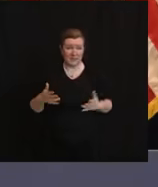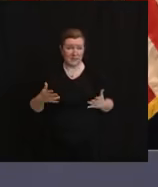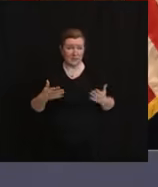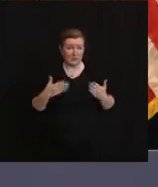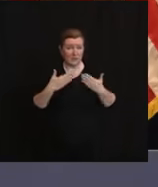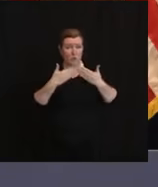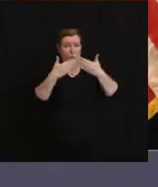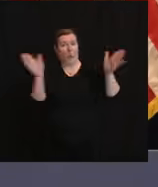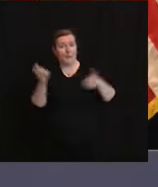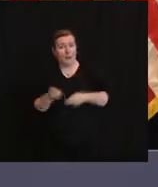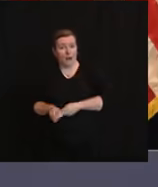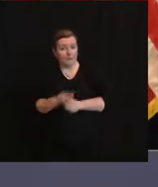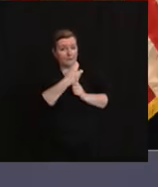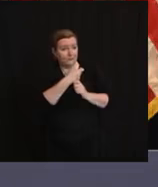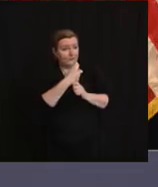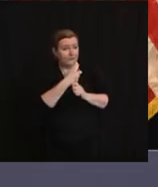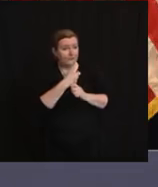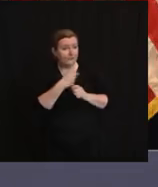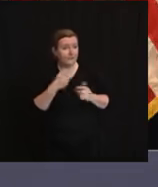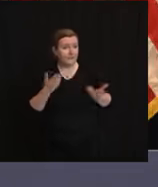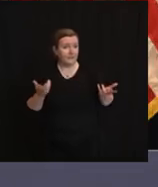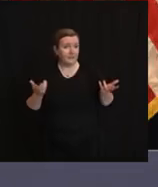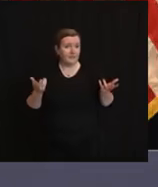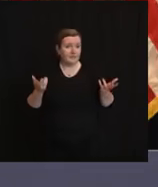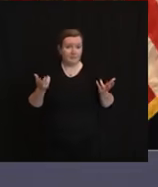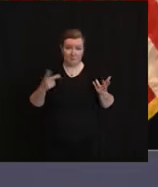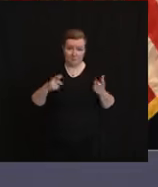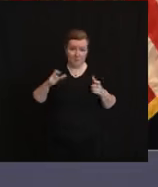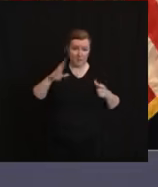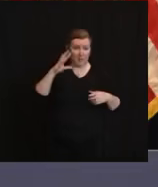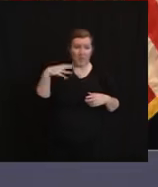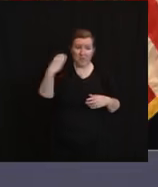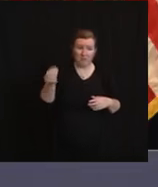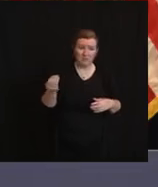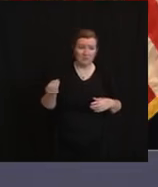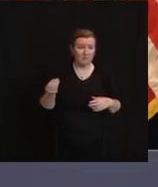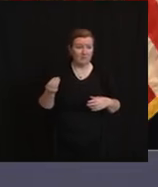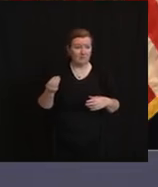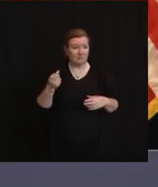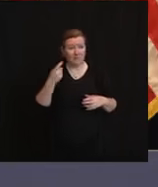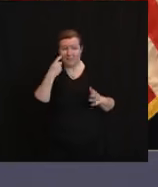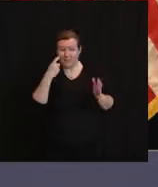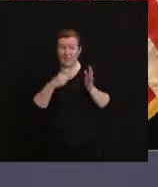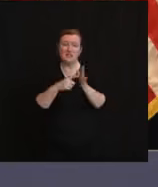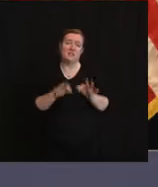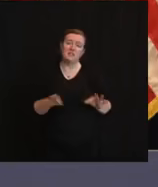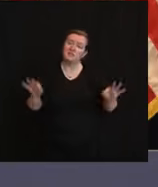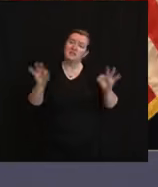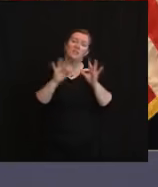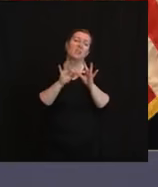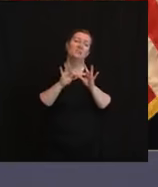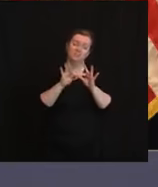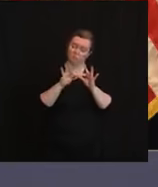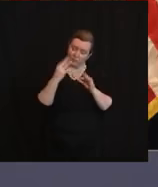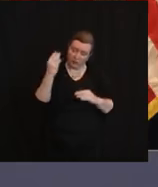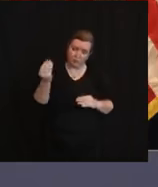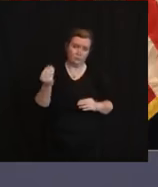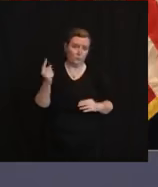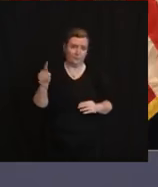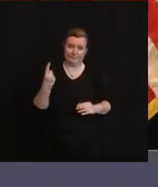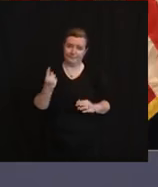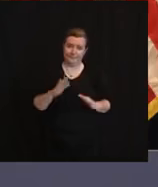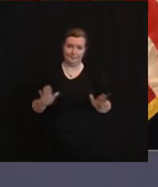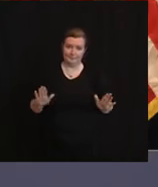not is because we've identified essential activities. We want as many people home as possible. And until the health